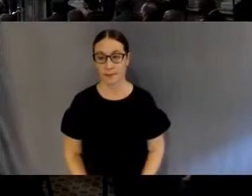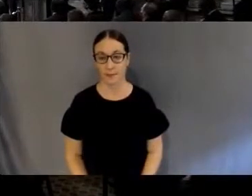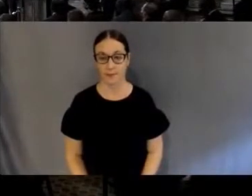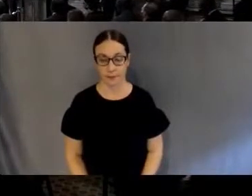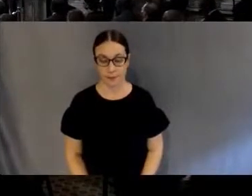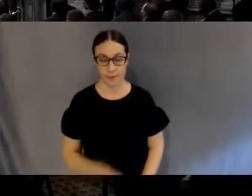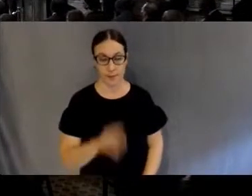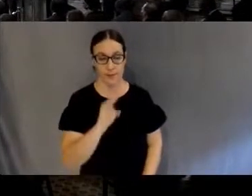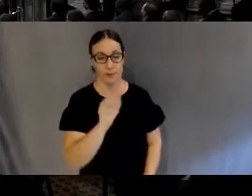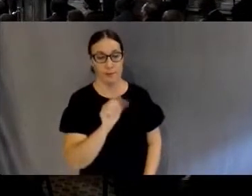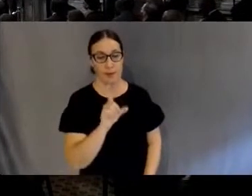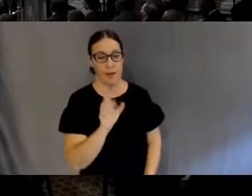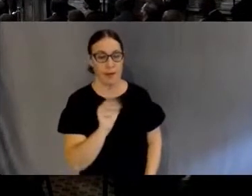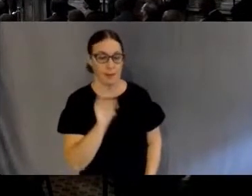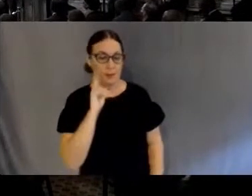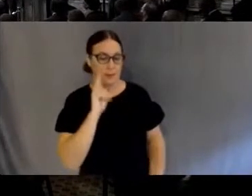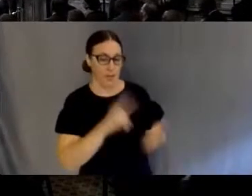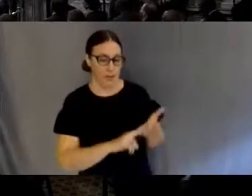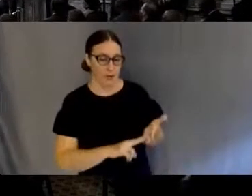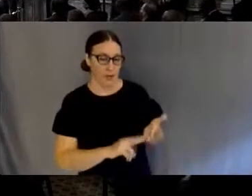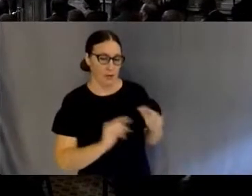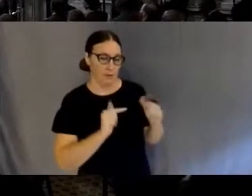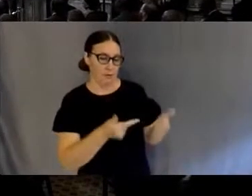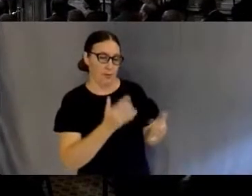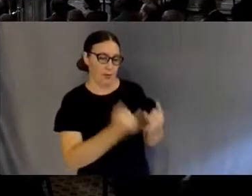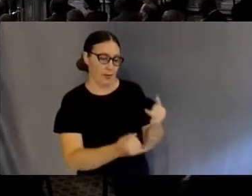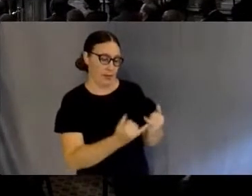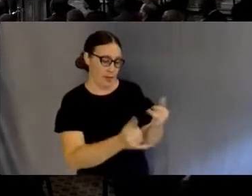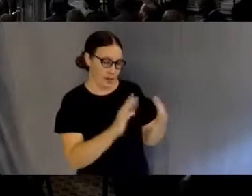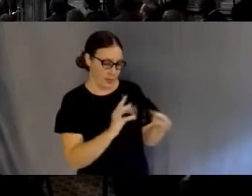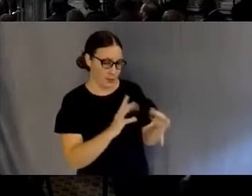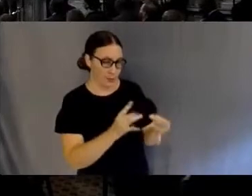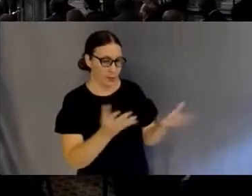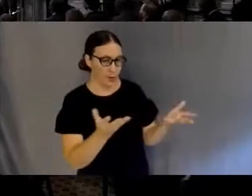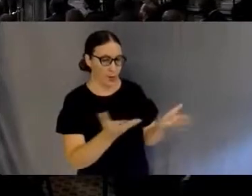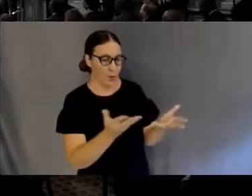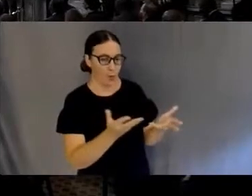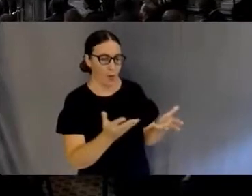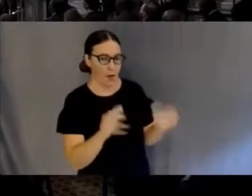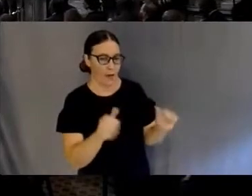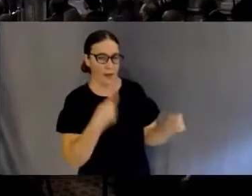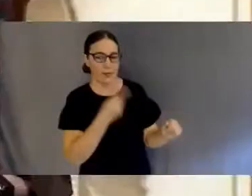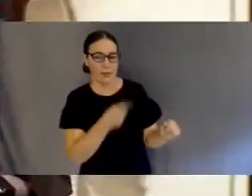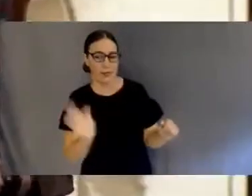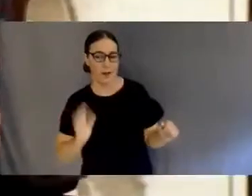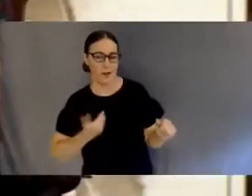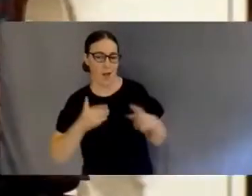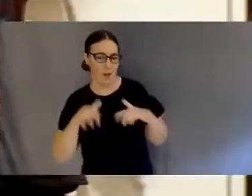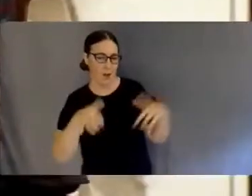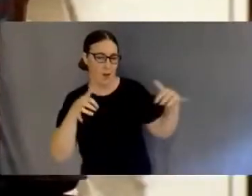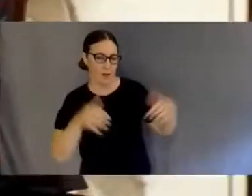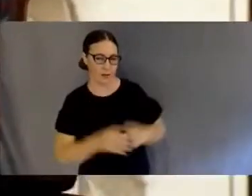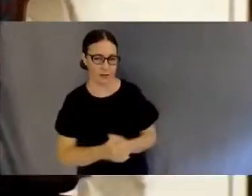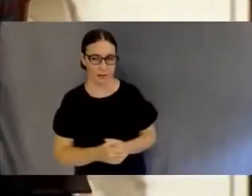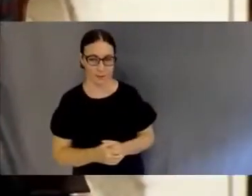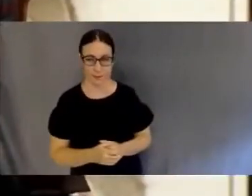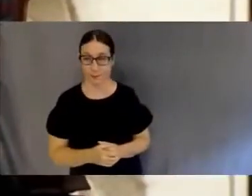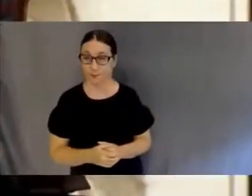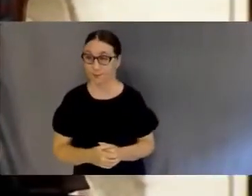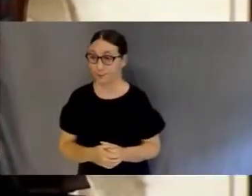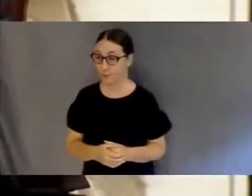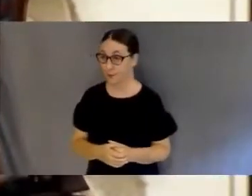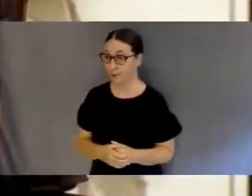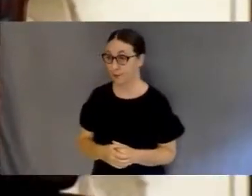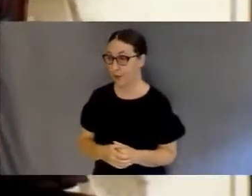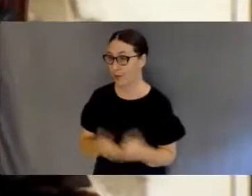Madam Secretary, I'd love to give you the last word. What can we say to our audience here? Well, let me